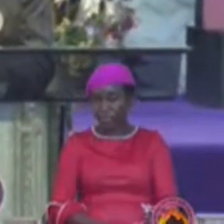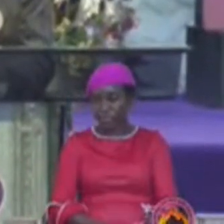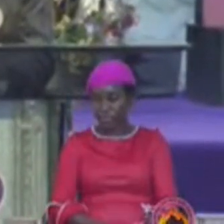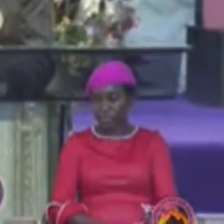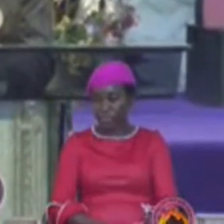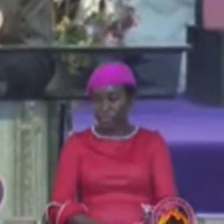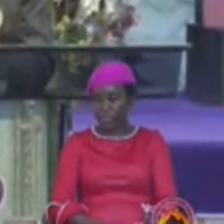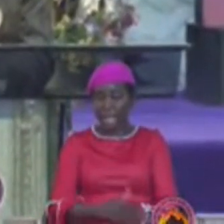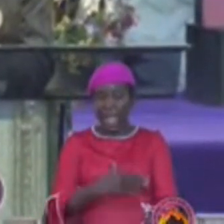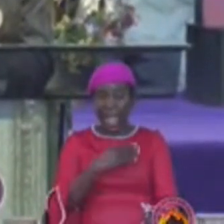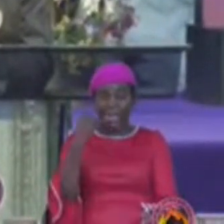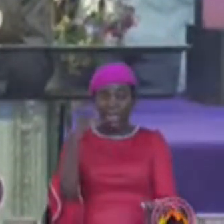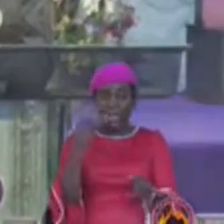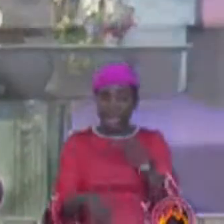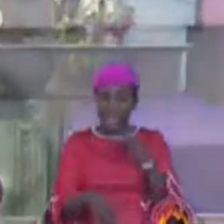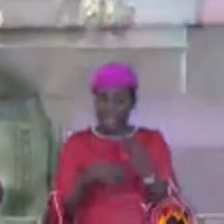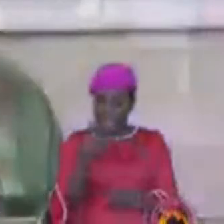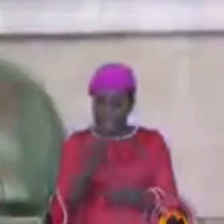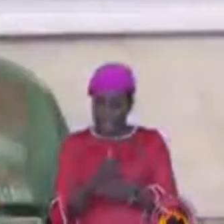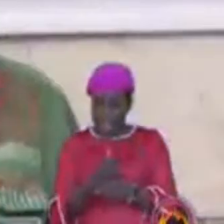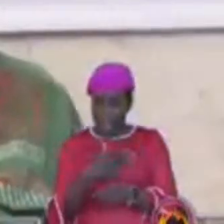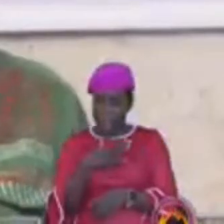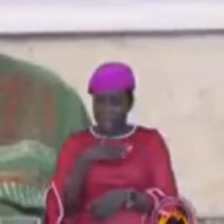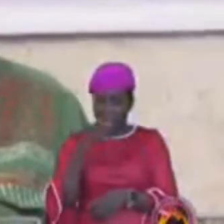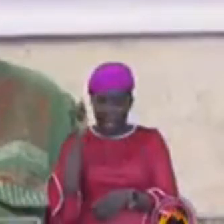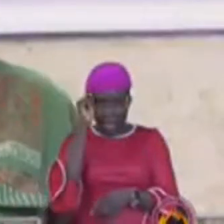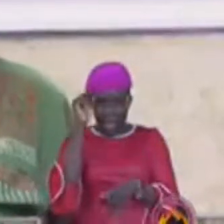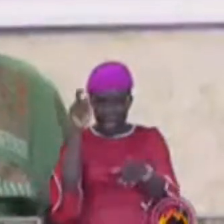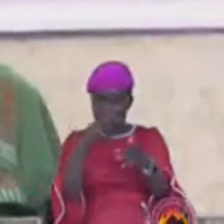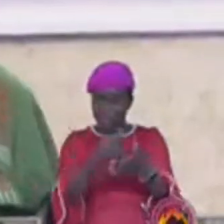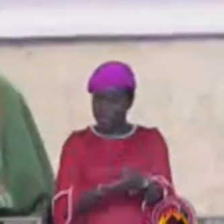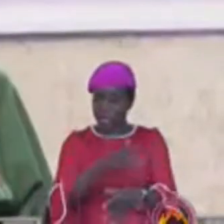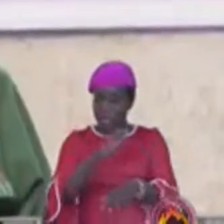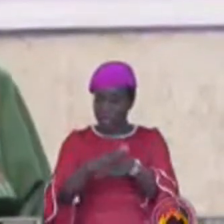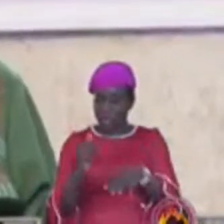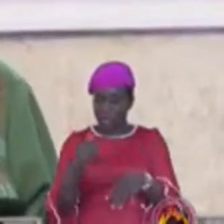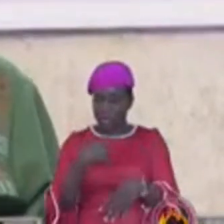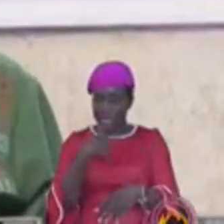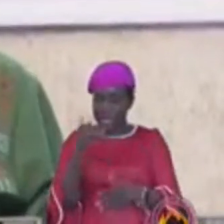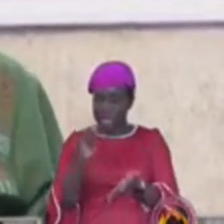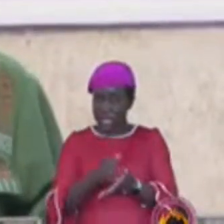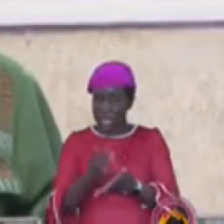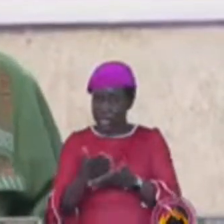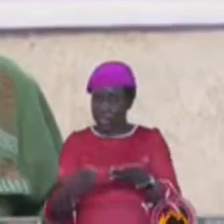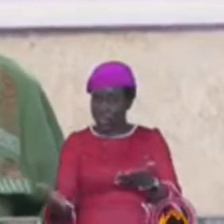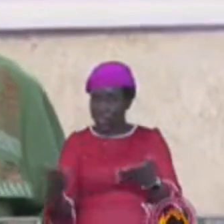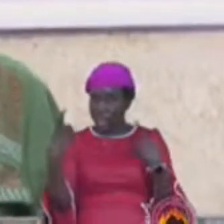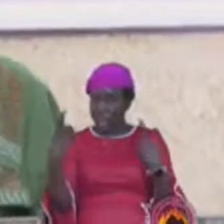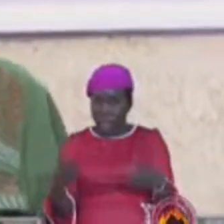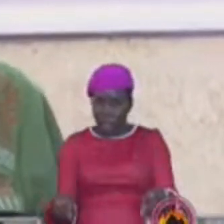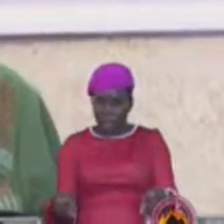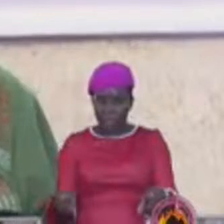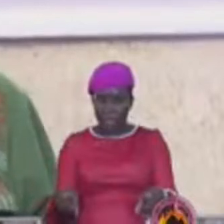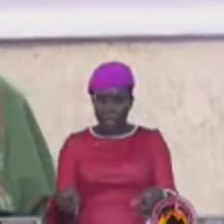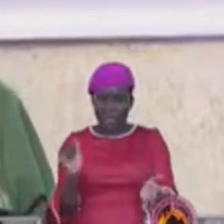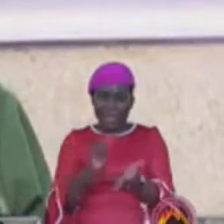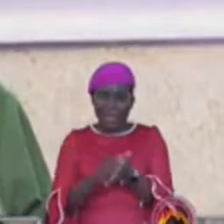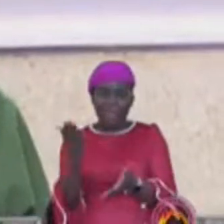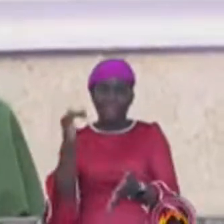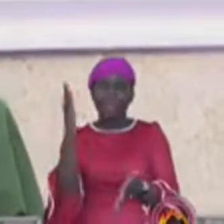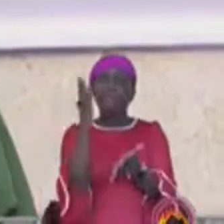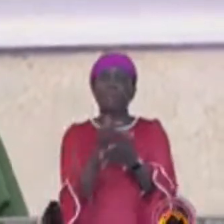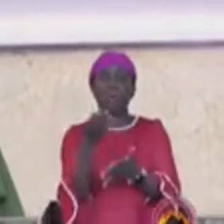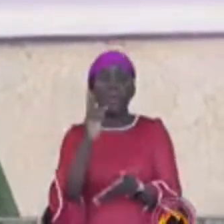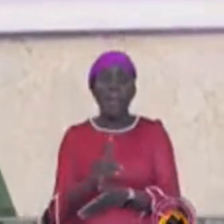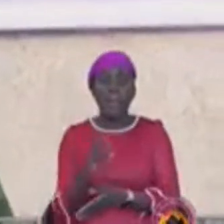happened last year. My daughter called me that, mommy, something has happened. What happened? She said they just stopped her from where